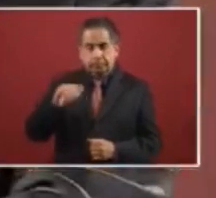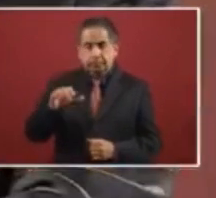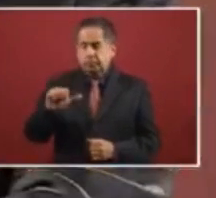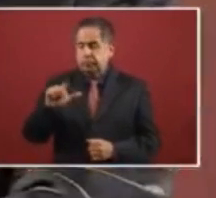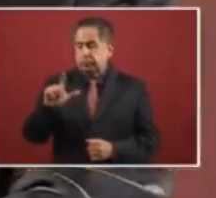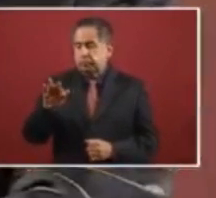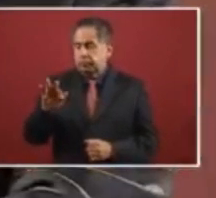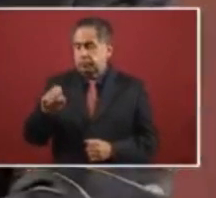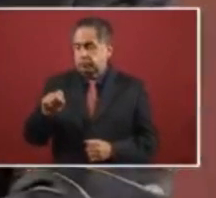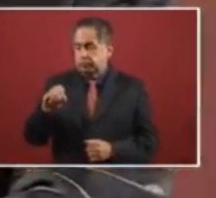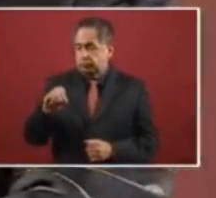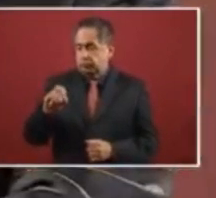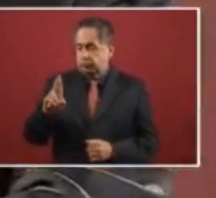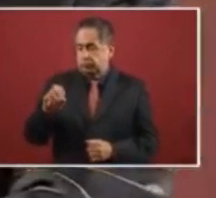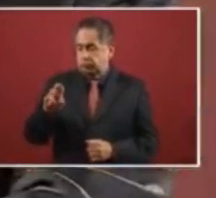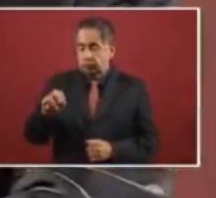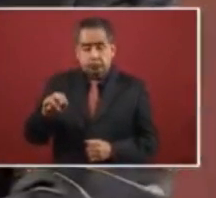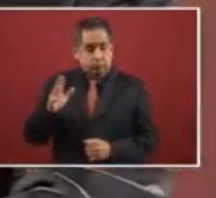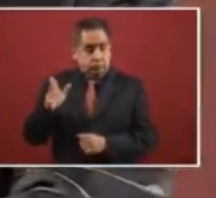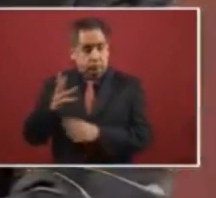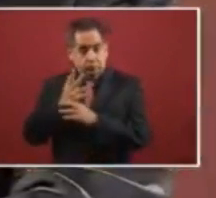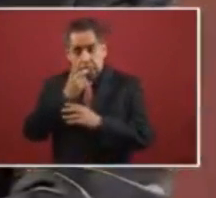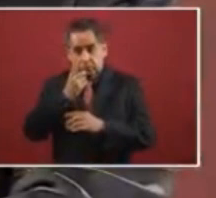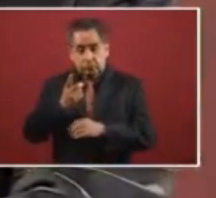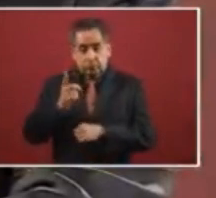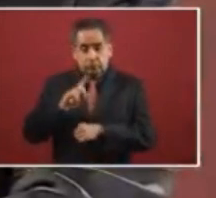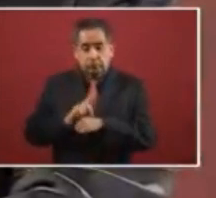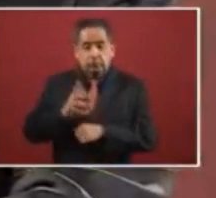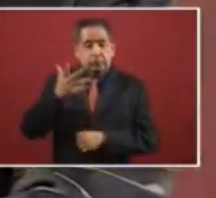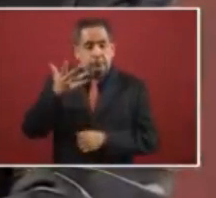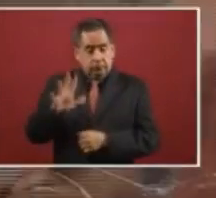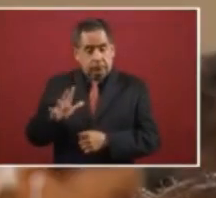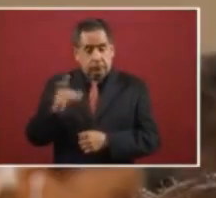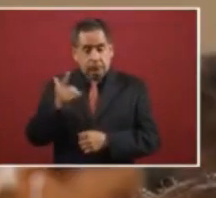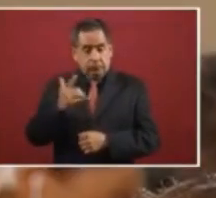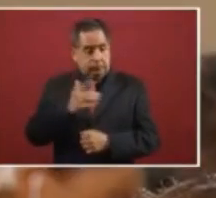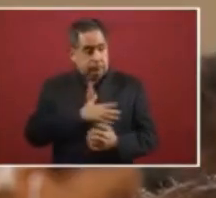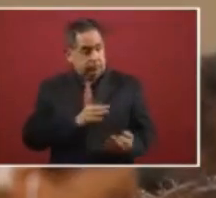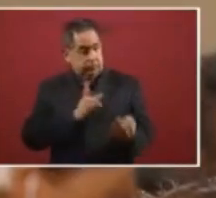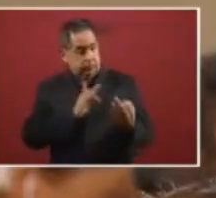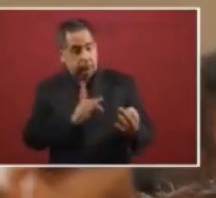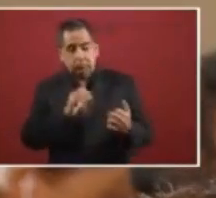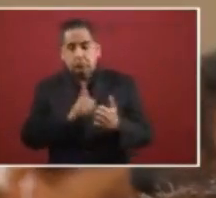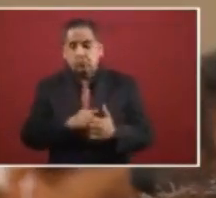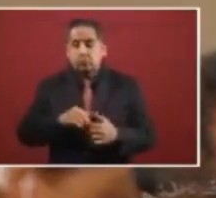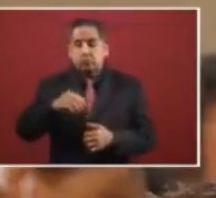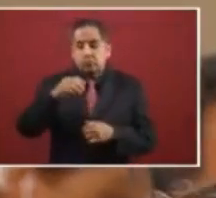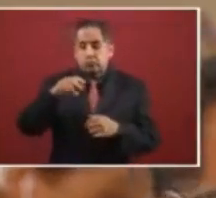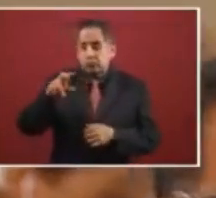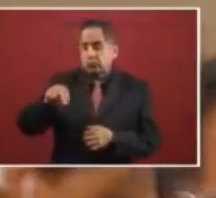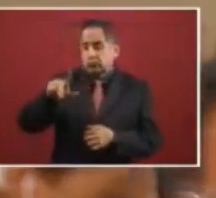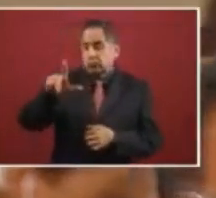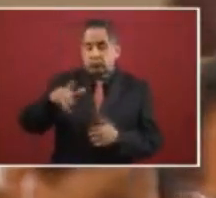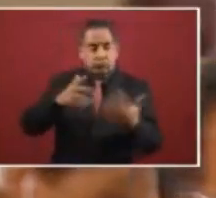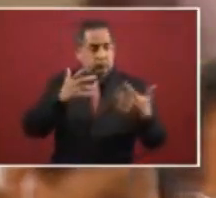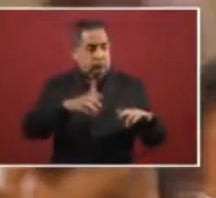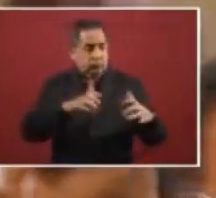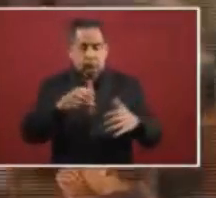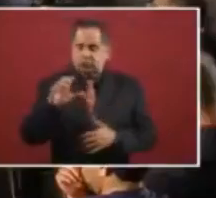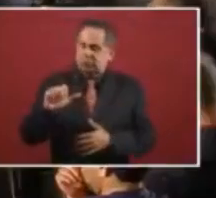also a few days ago, Mr. Romo said that